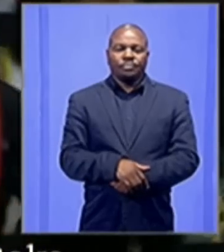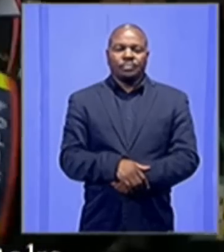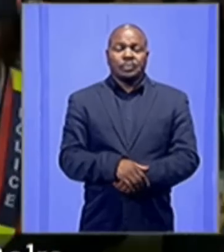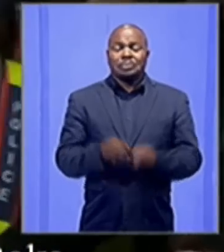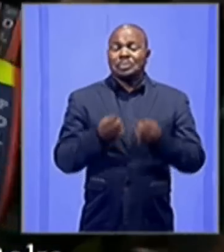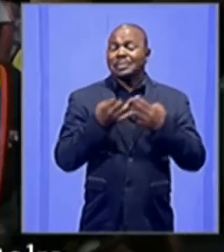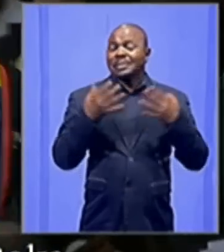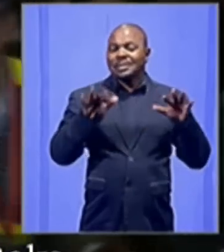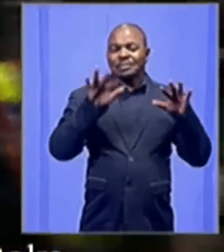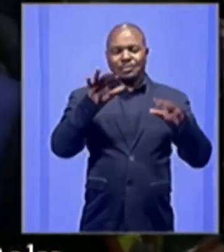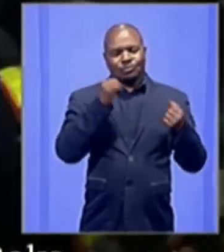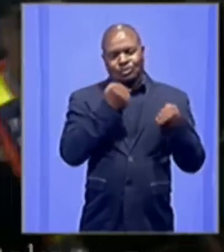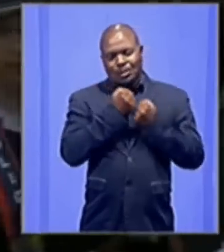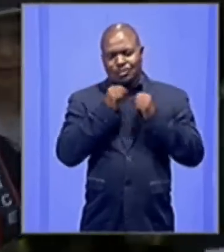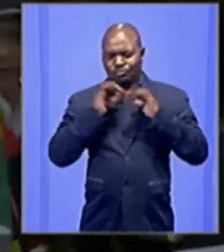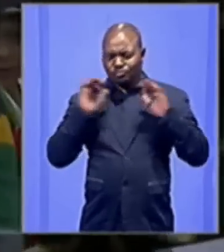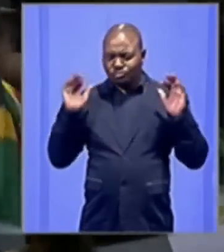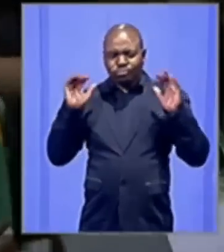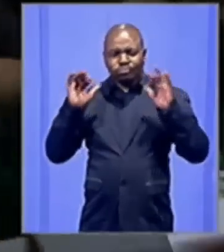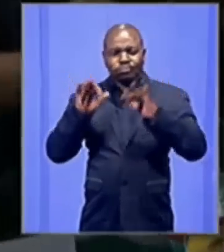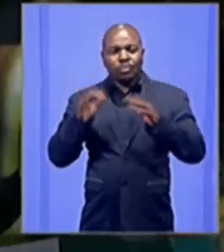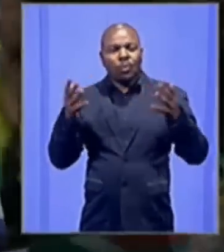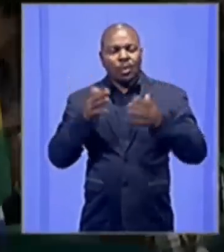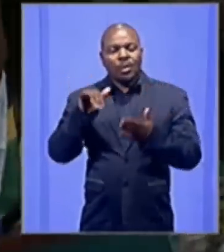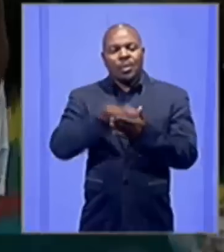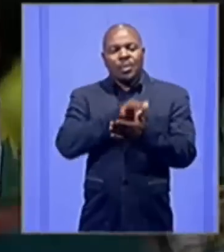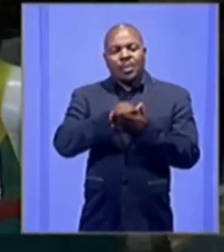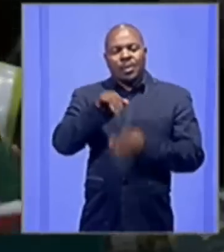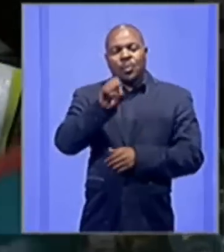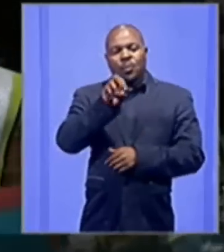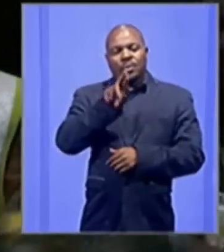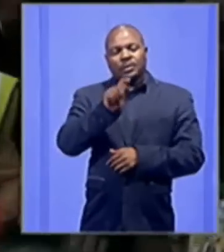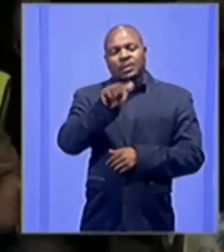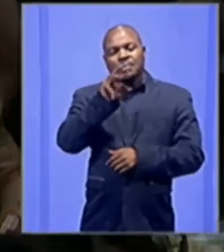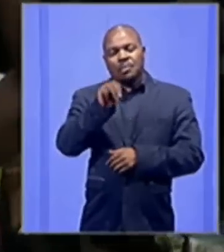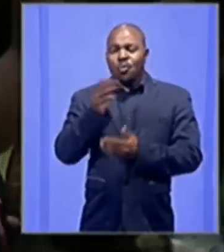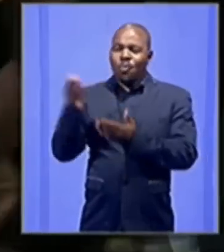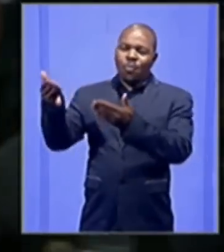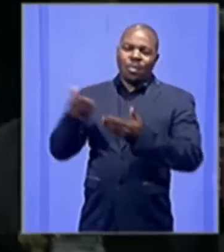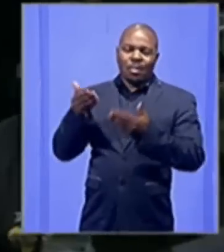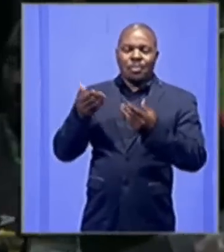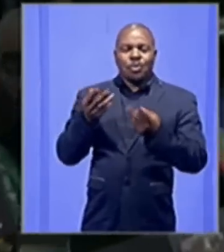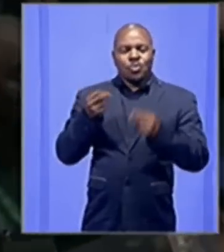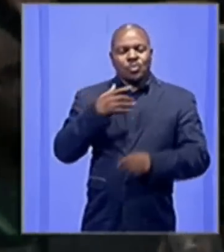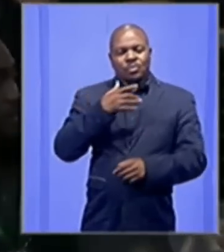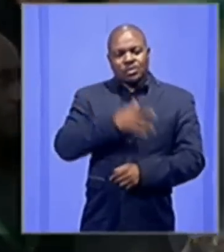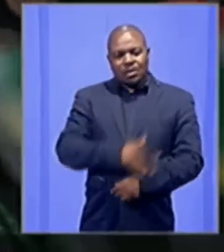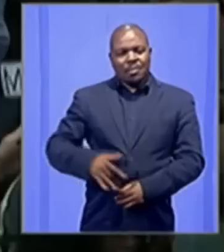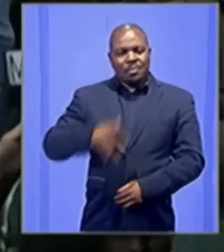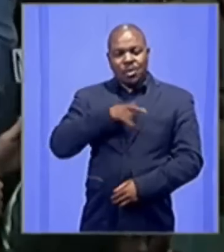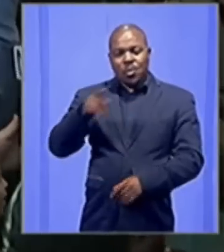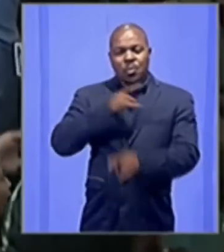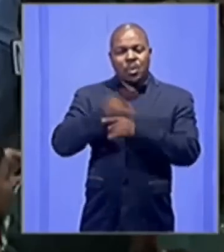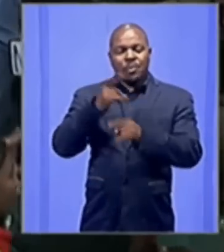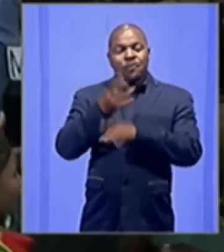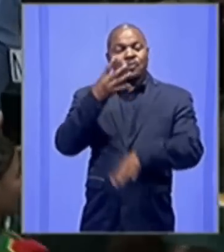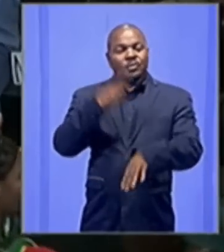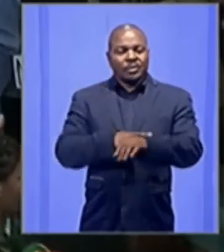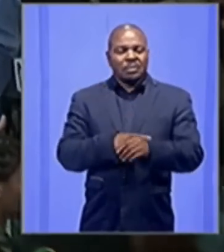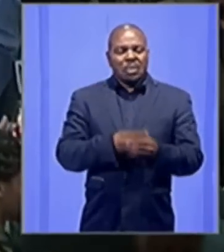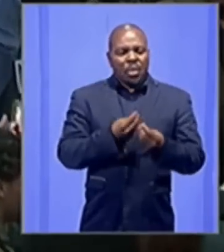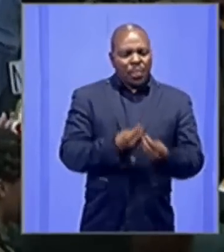Diketekete tša bathegi di phalaletše boemafofane go amogela dinkgwete tša sebjana sa lefase sa rugby le Galabone. Ba bagolo